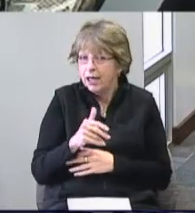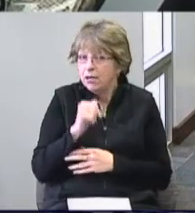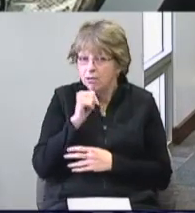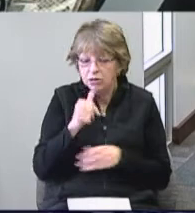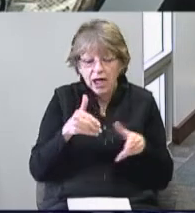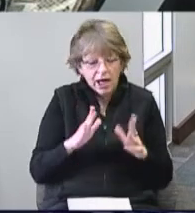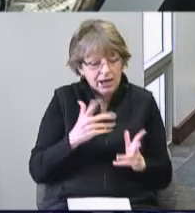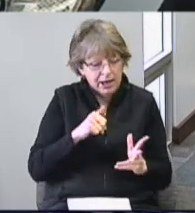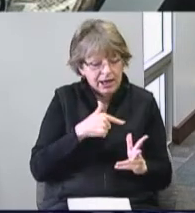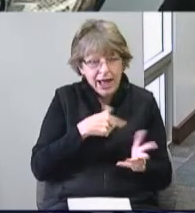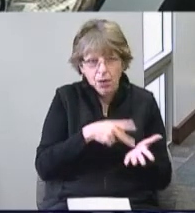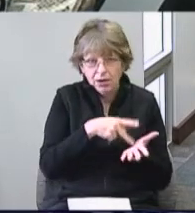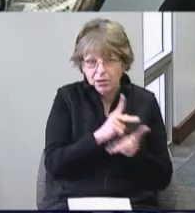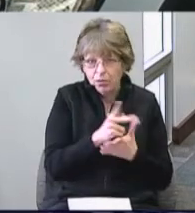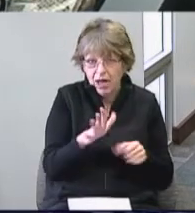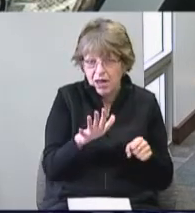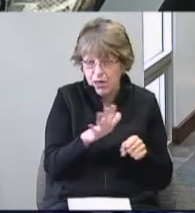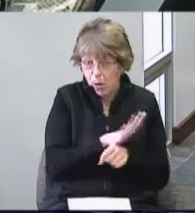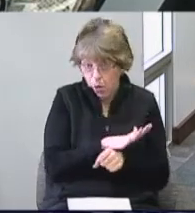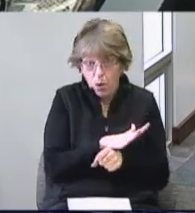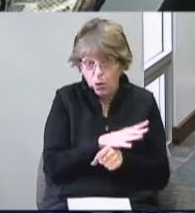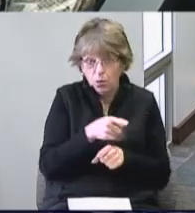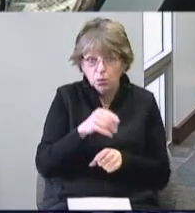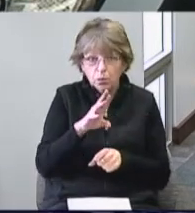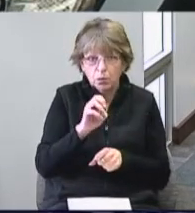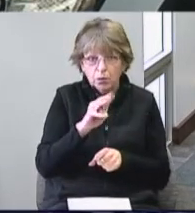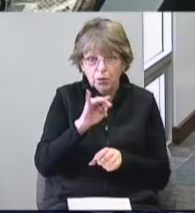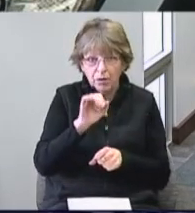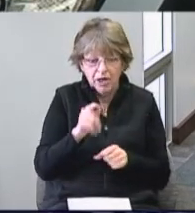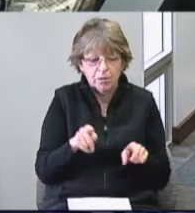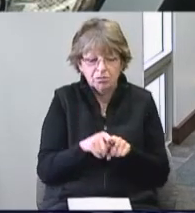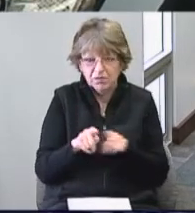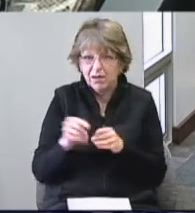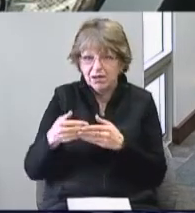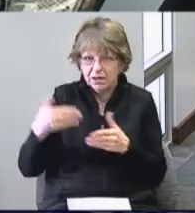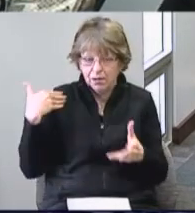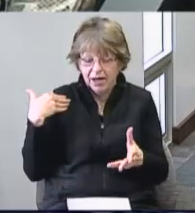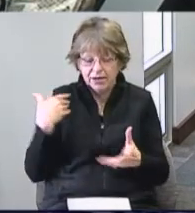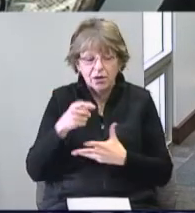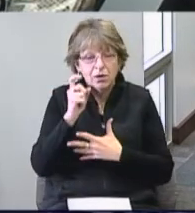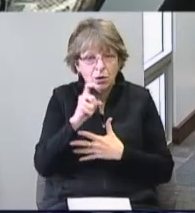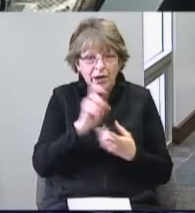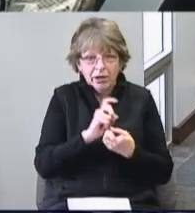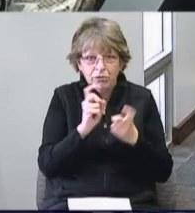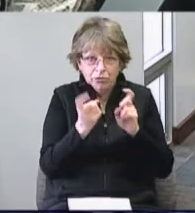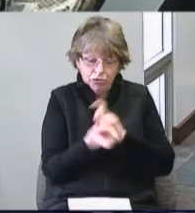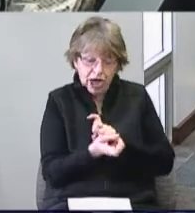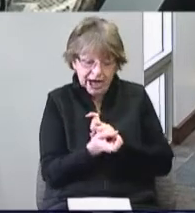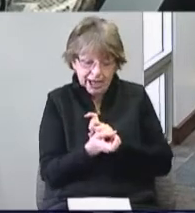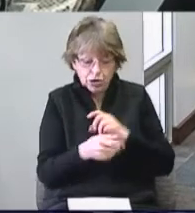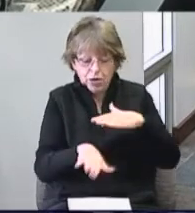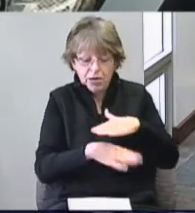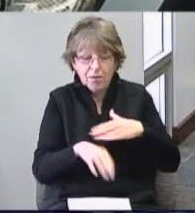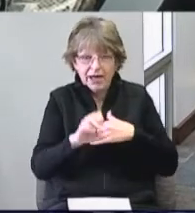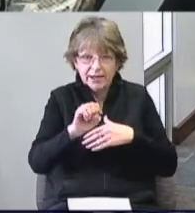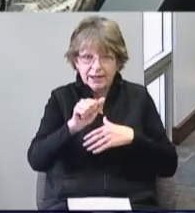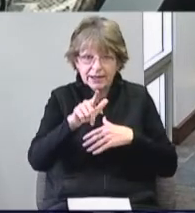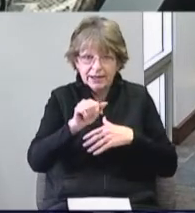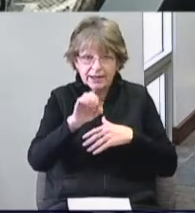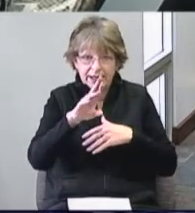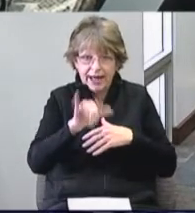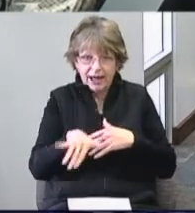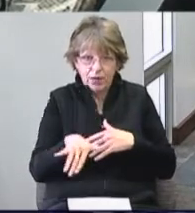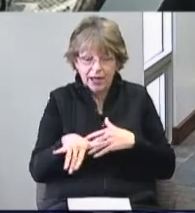for the city manager as we have in the past. So there's been an adjustment in the overall base salary so that there's not an